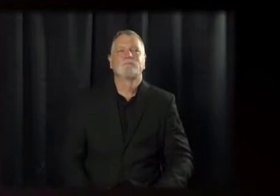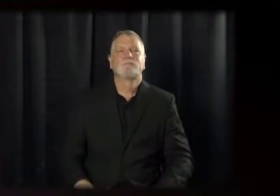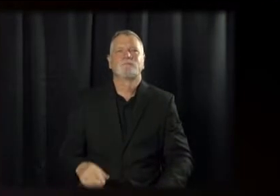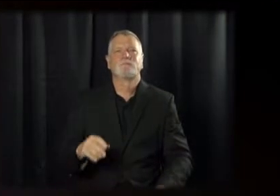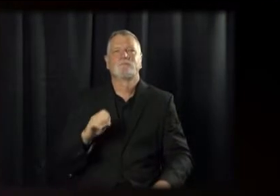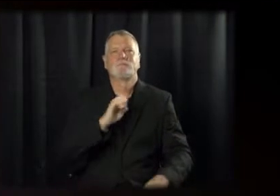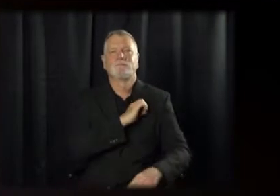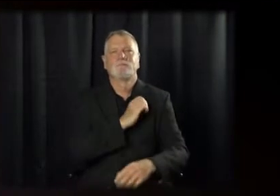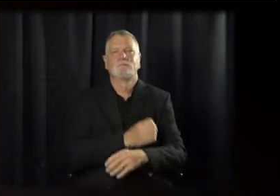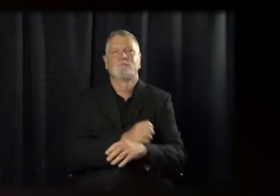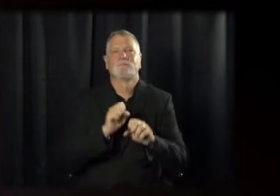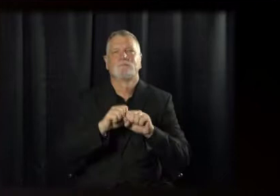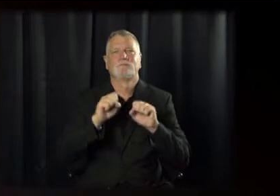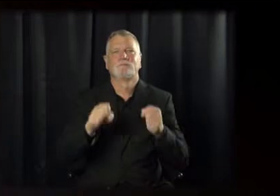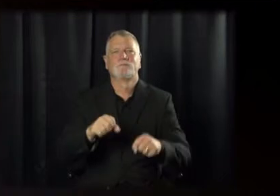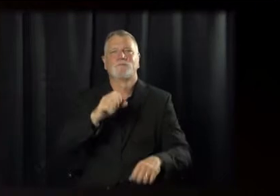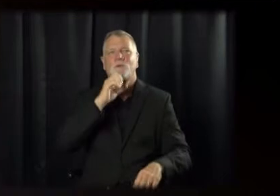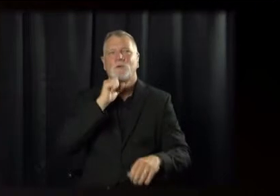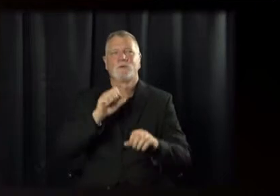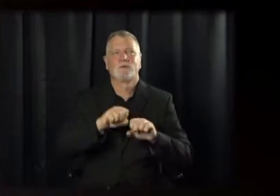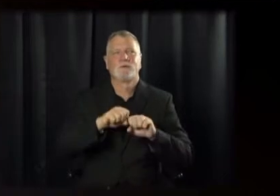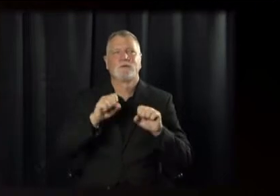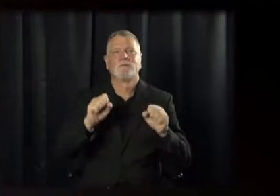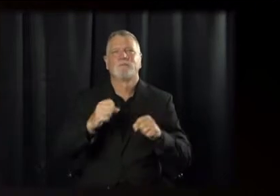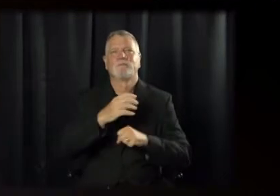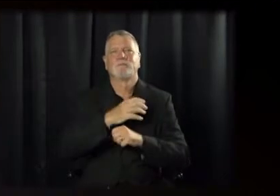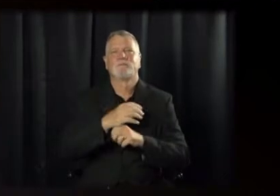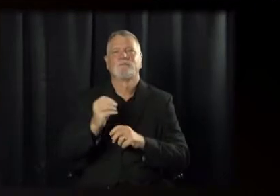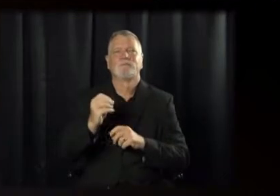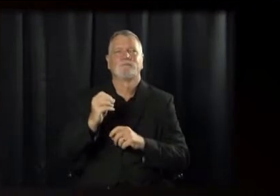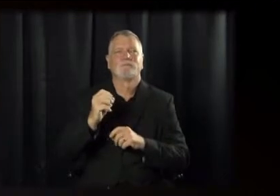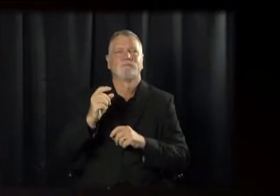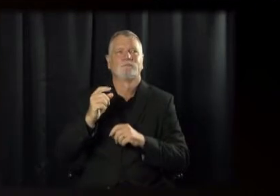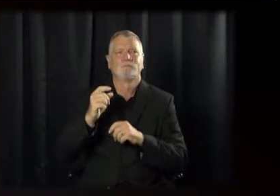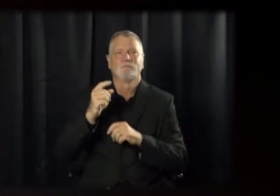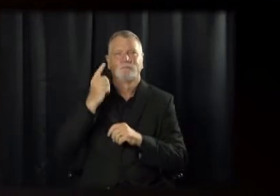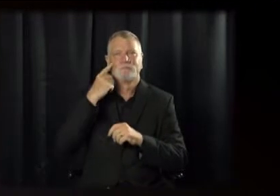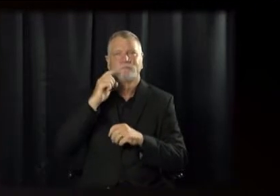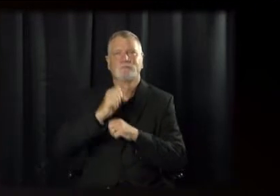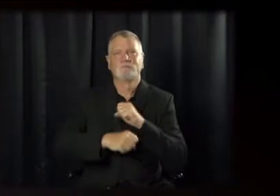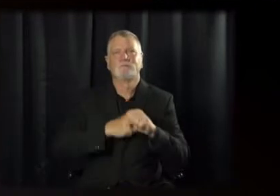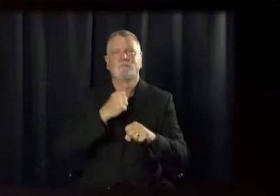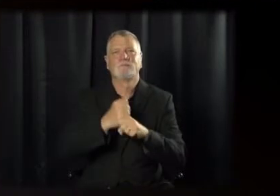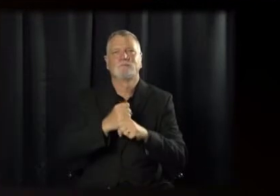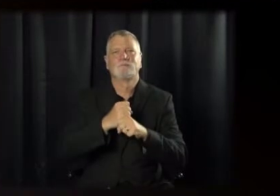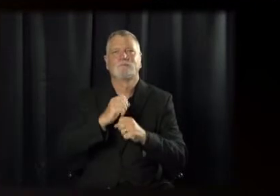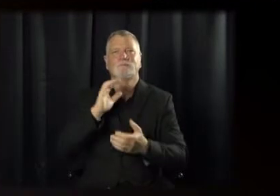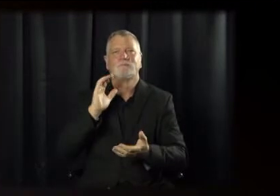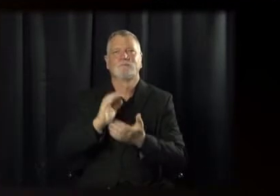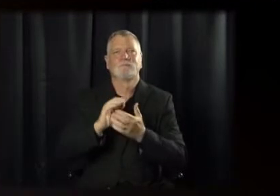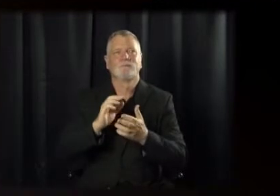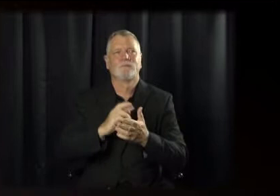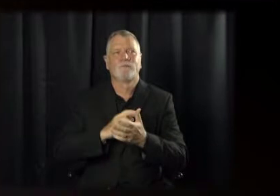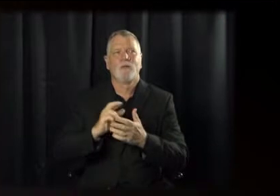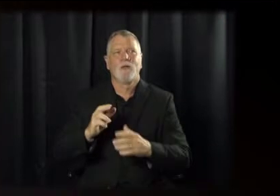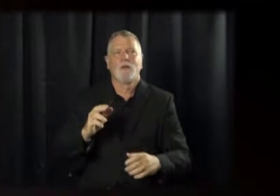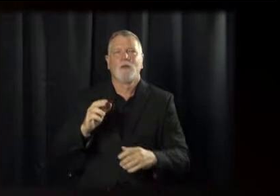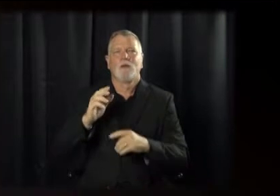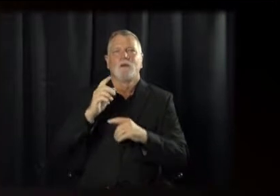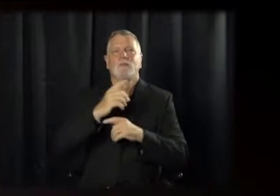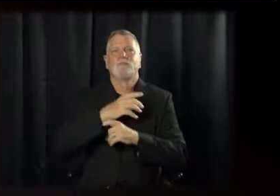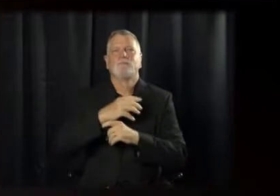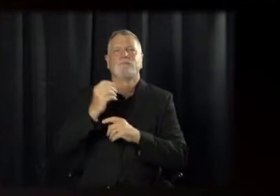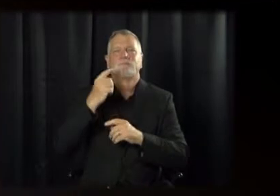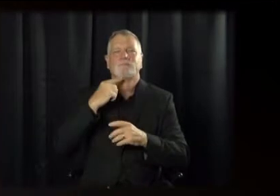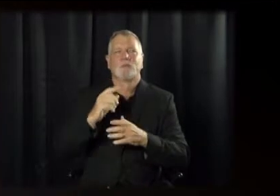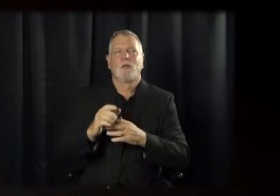Prepa's energy system is outdated and fragile as a result of years of underinvestment and the lack of a proactive maintenance